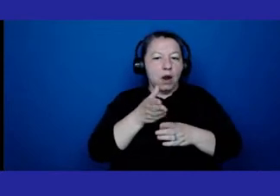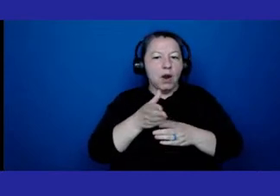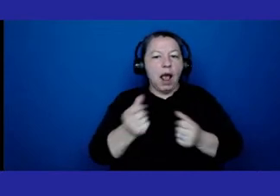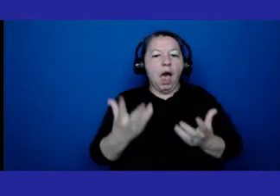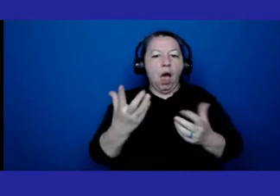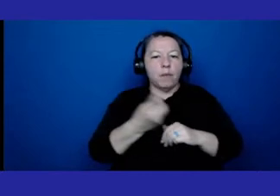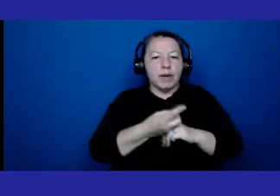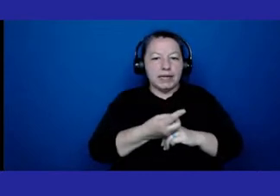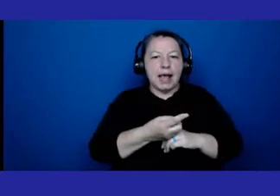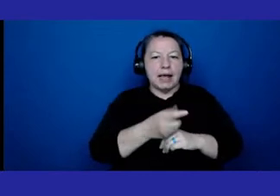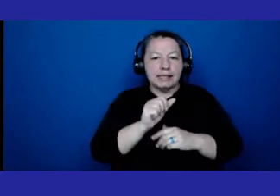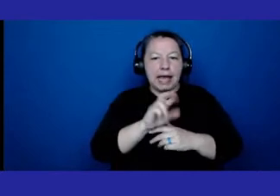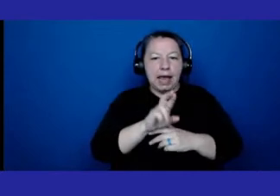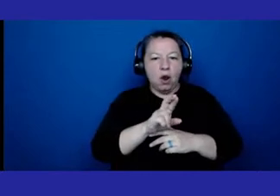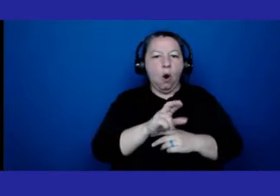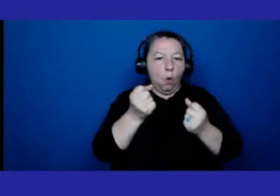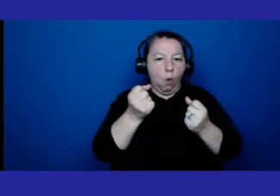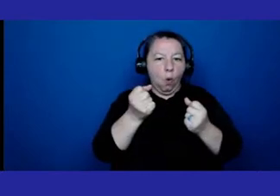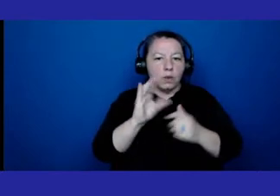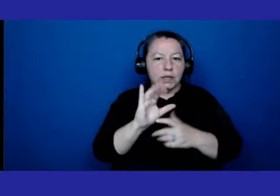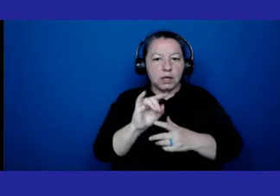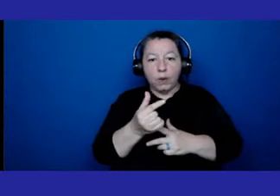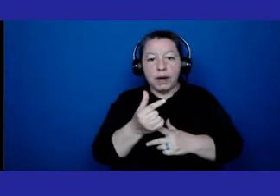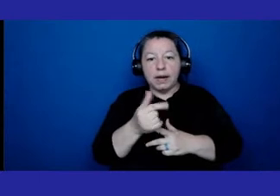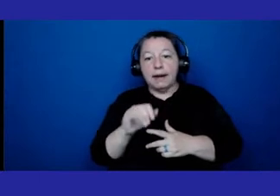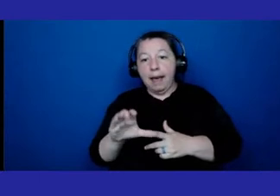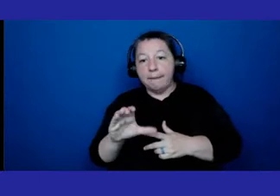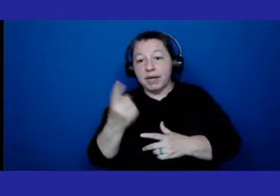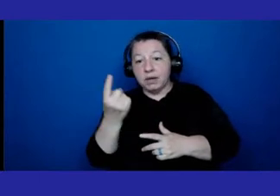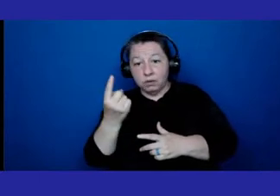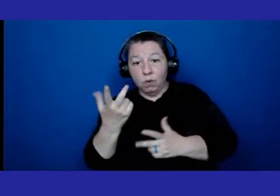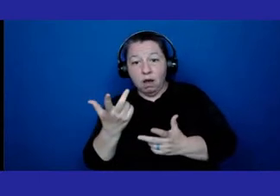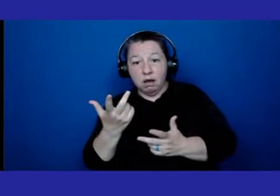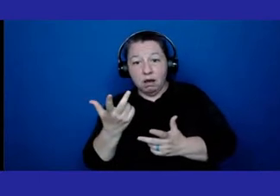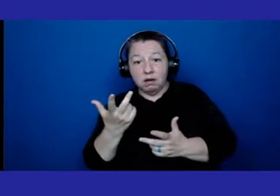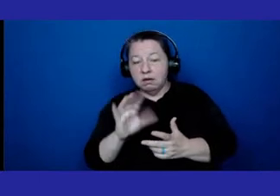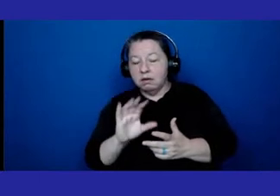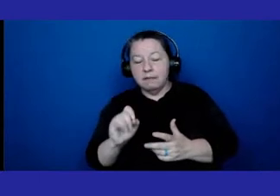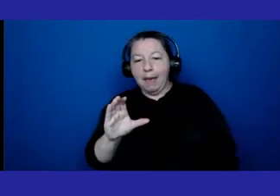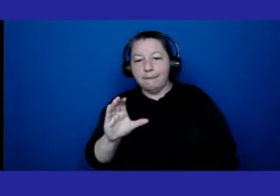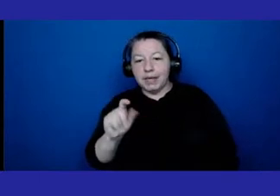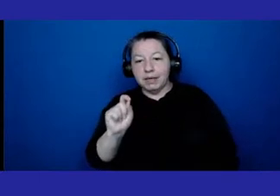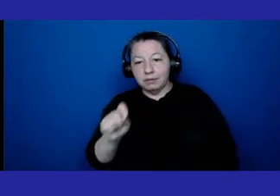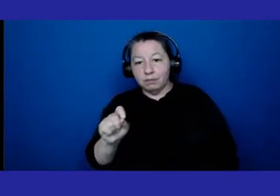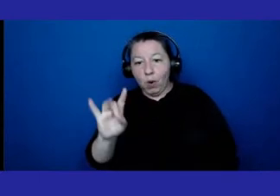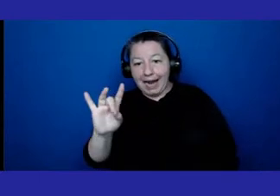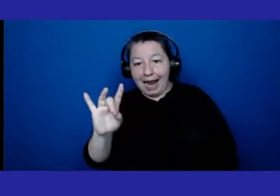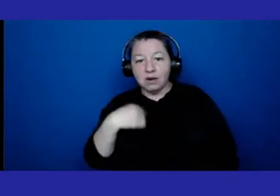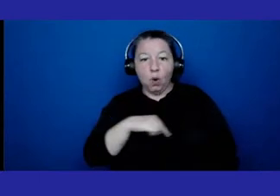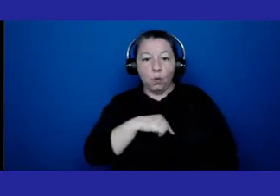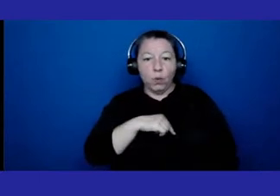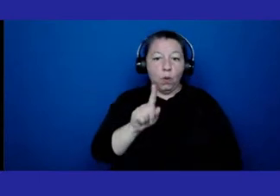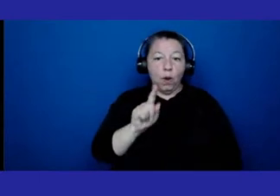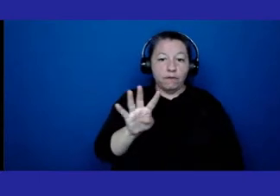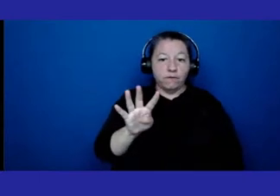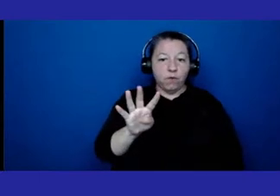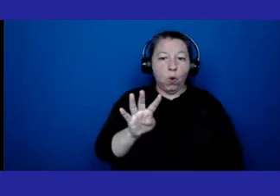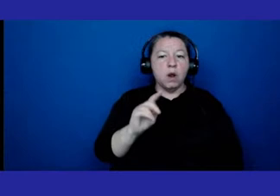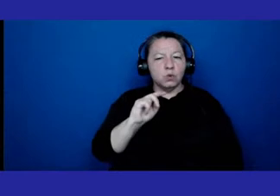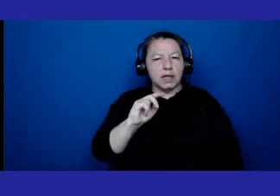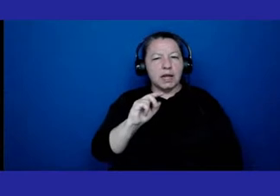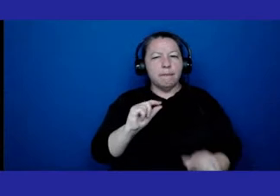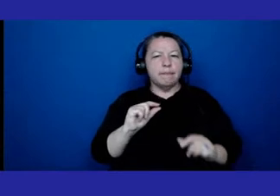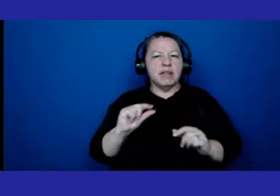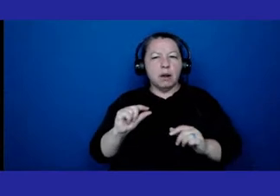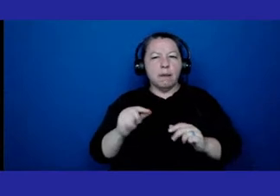holding in coding? Epic is 1.4. Epic is 0.8. We're 1.4. So we're slightly above